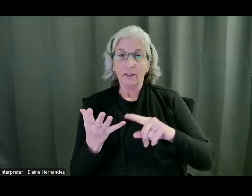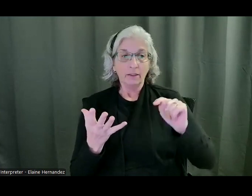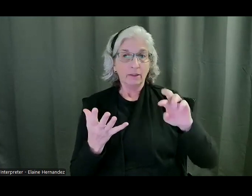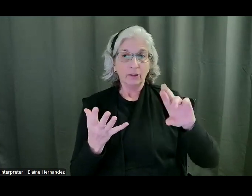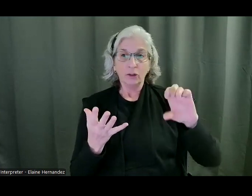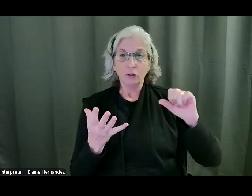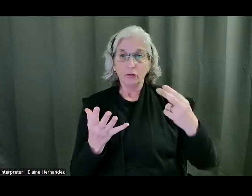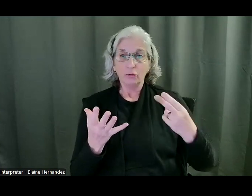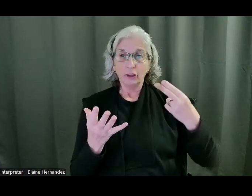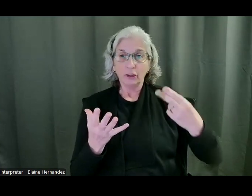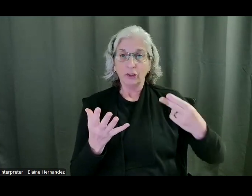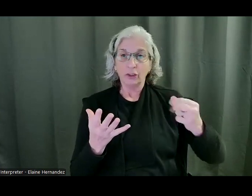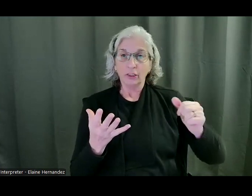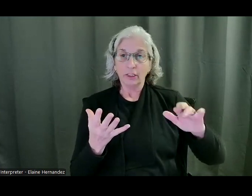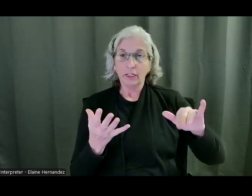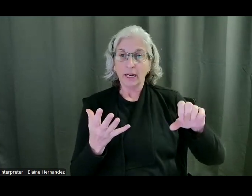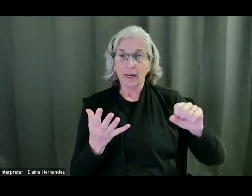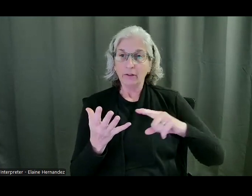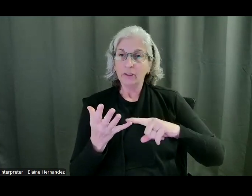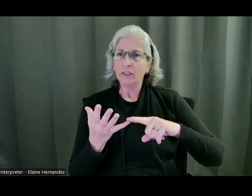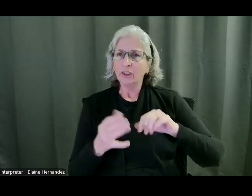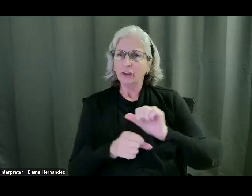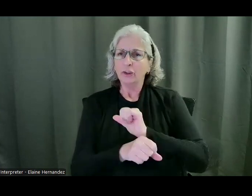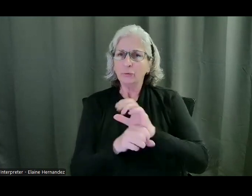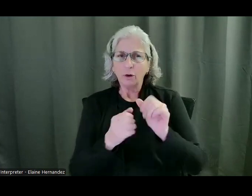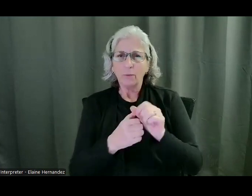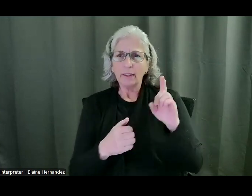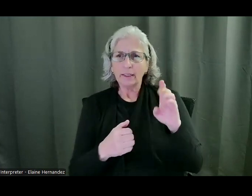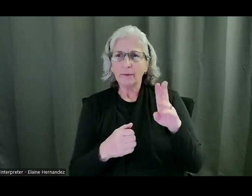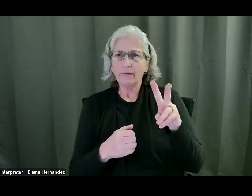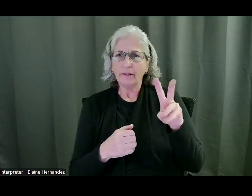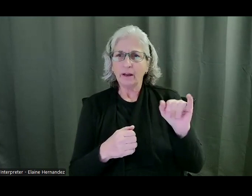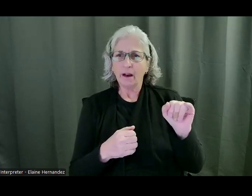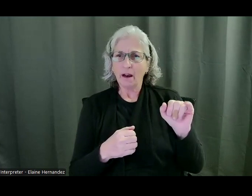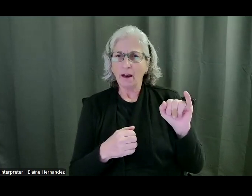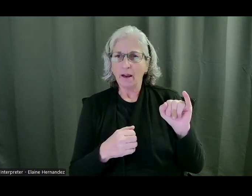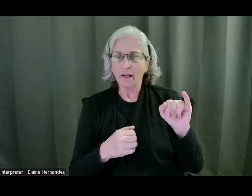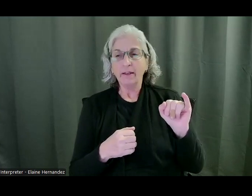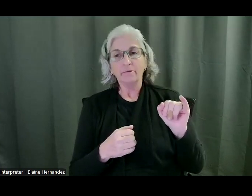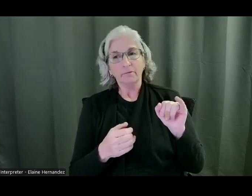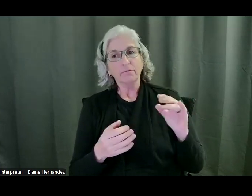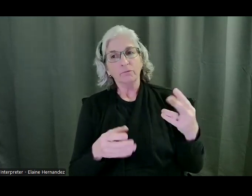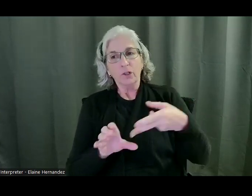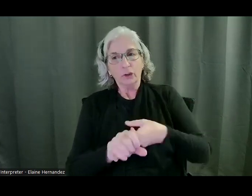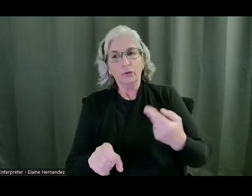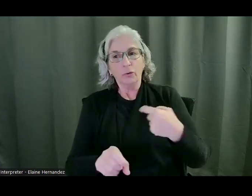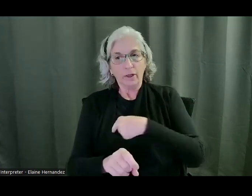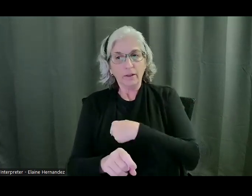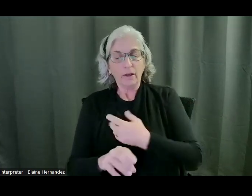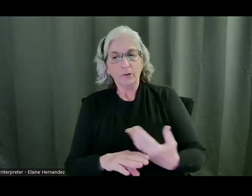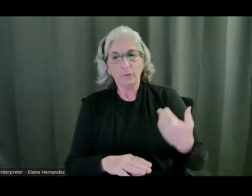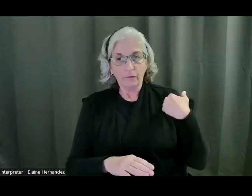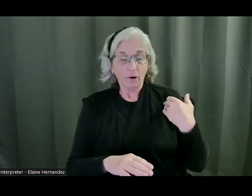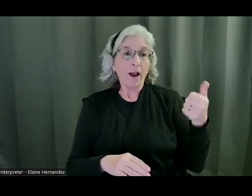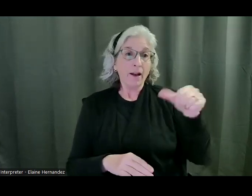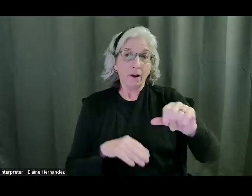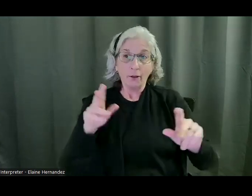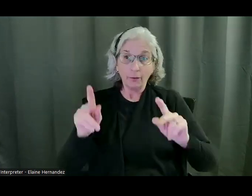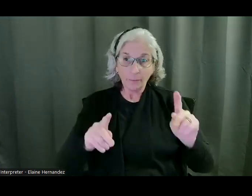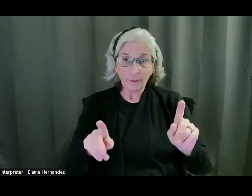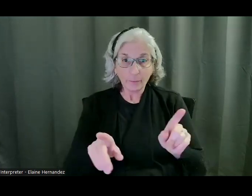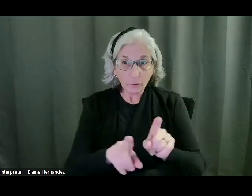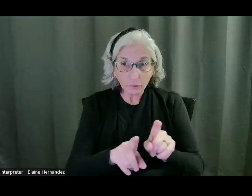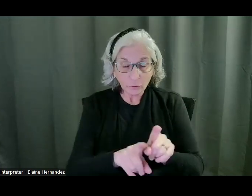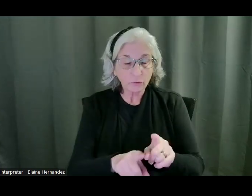with DBVI, was involved with us early on, as well as some other folks. So again, appreciate to everybody that